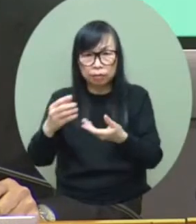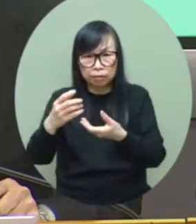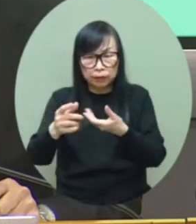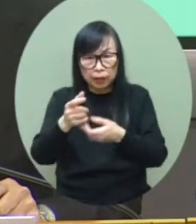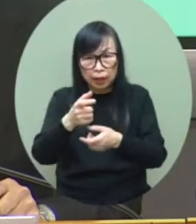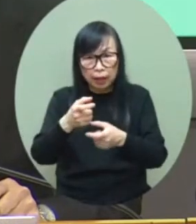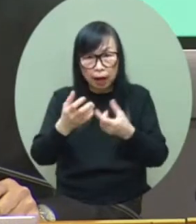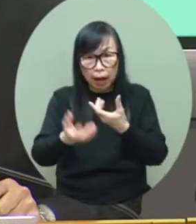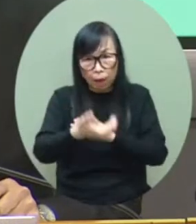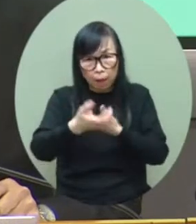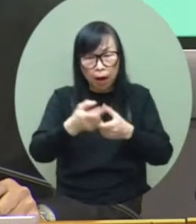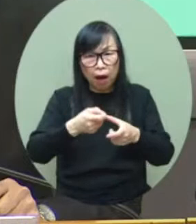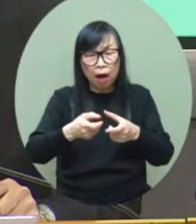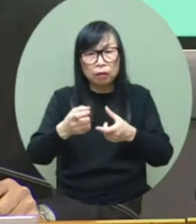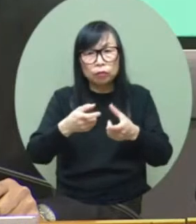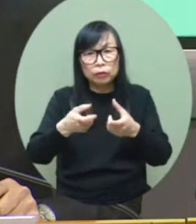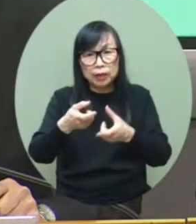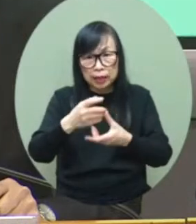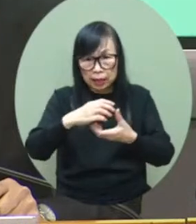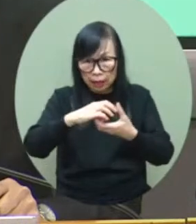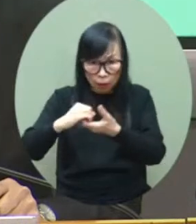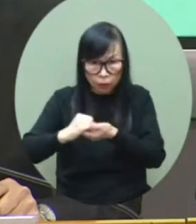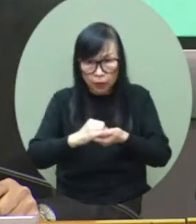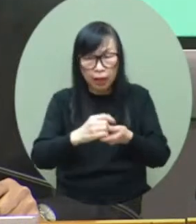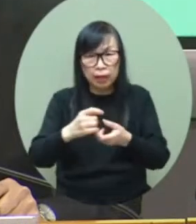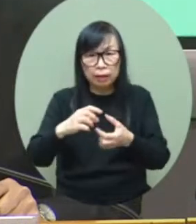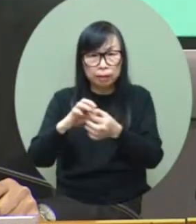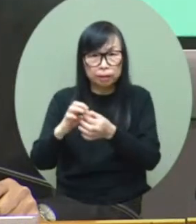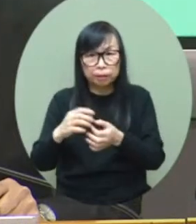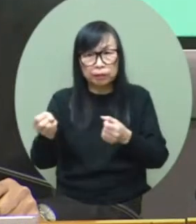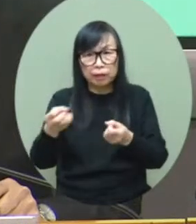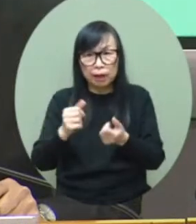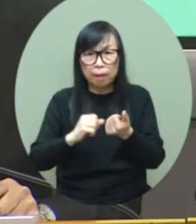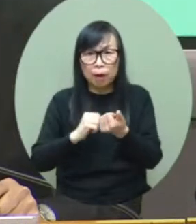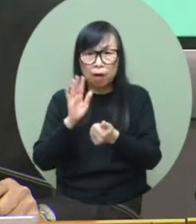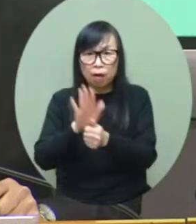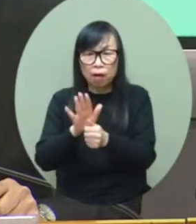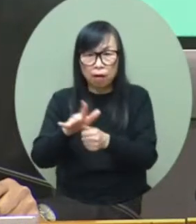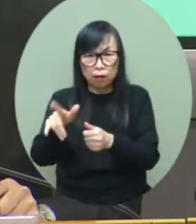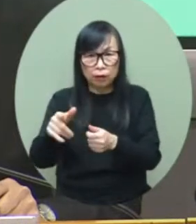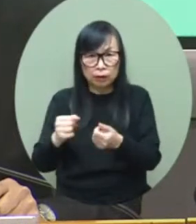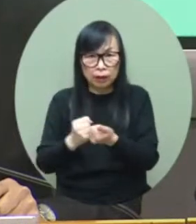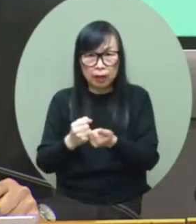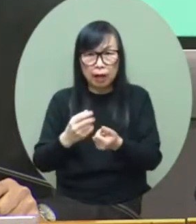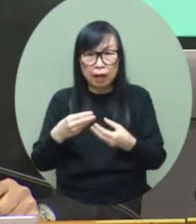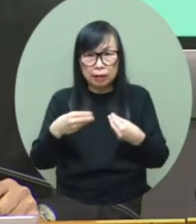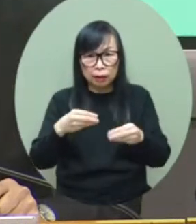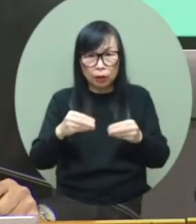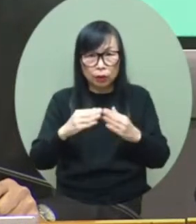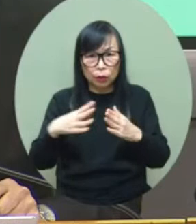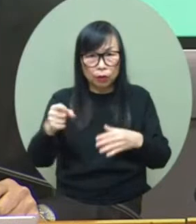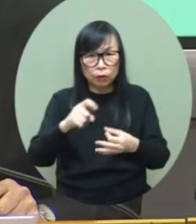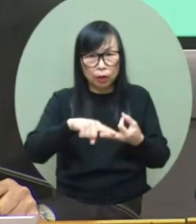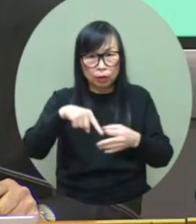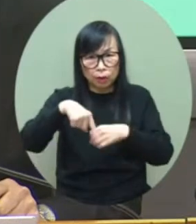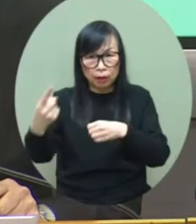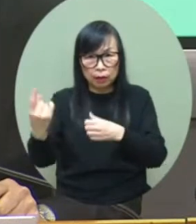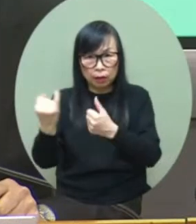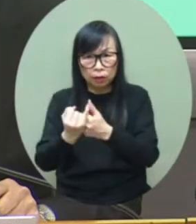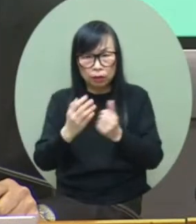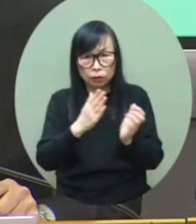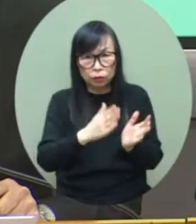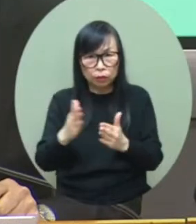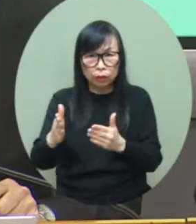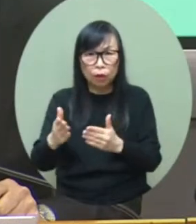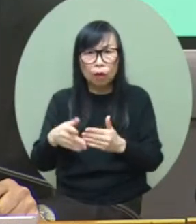Education Bureau will continue to liaise closely with the school bus operators to make sure there is a suitable